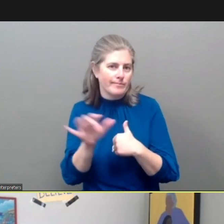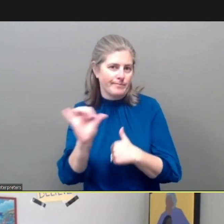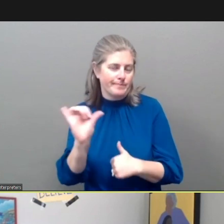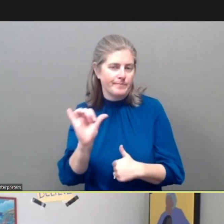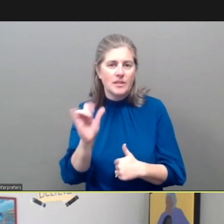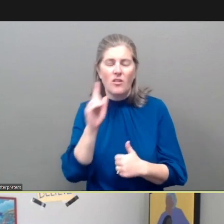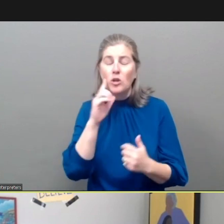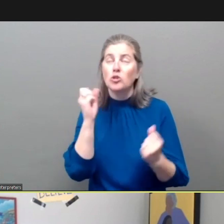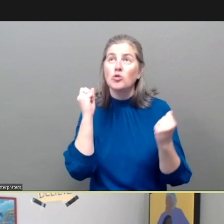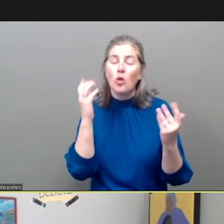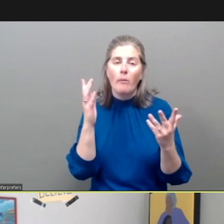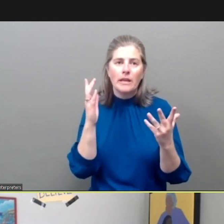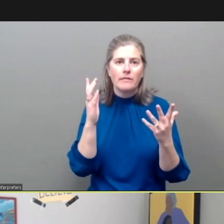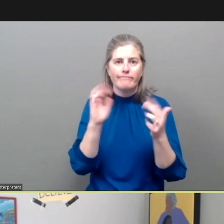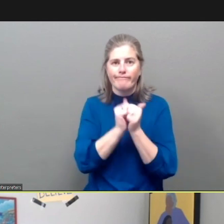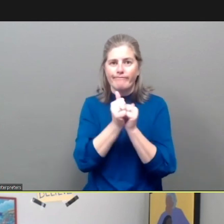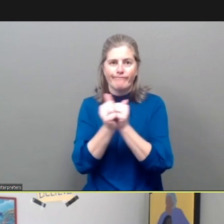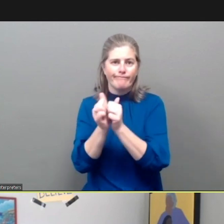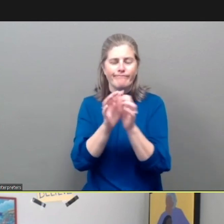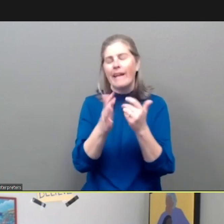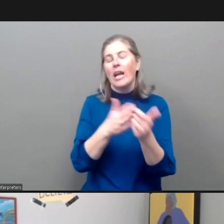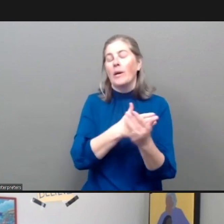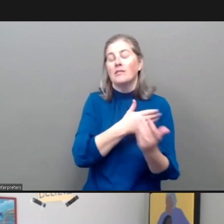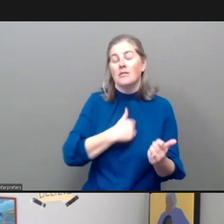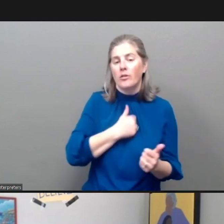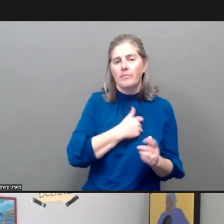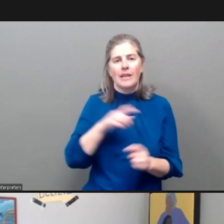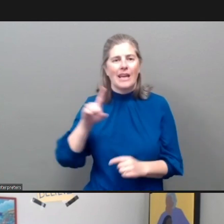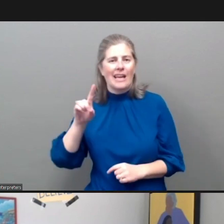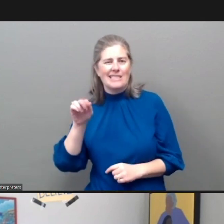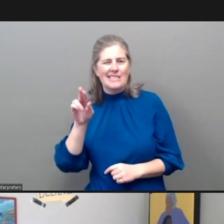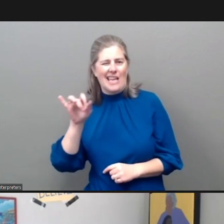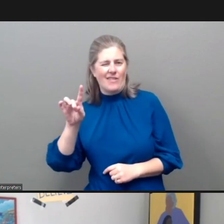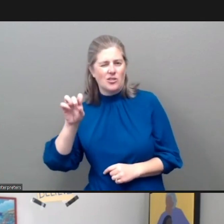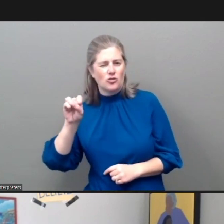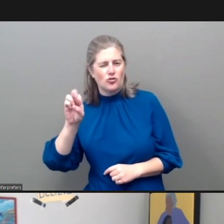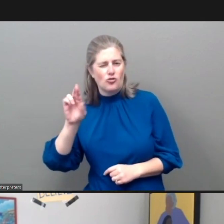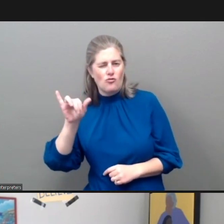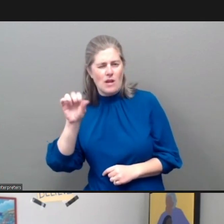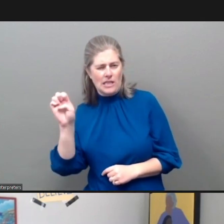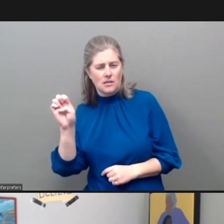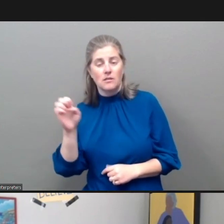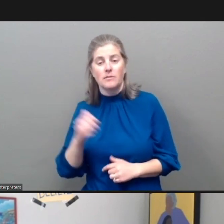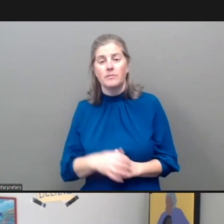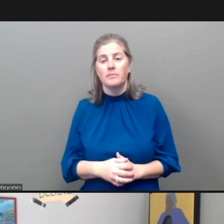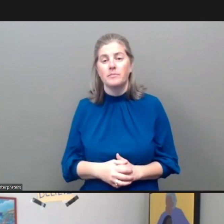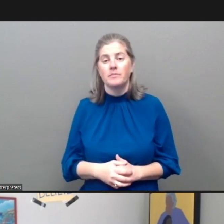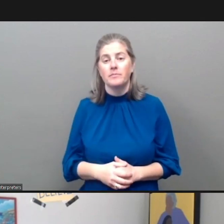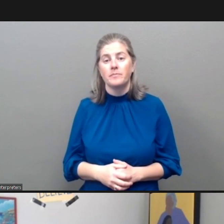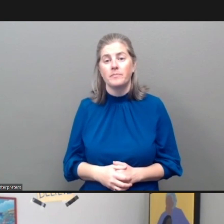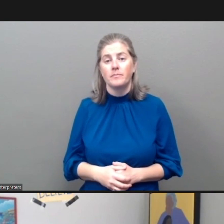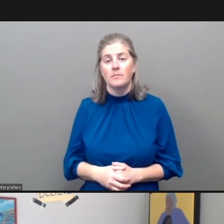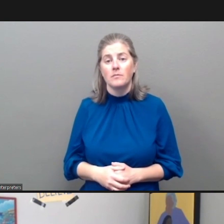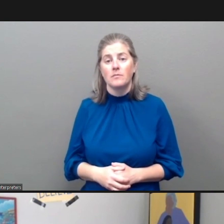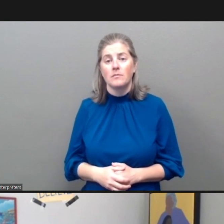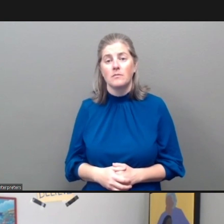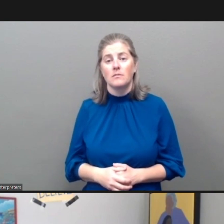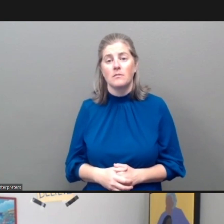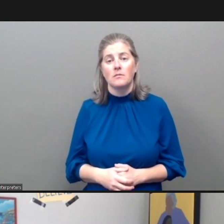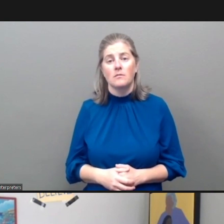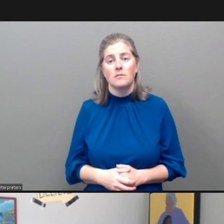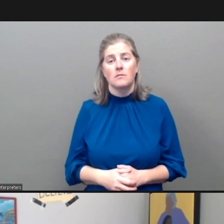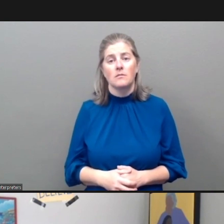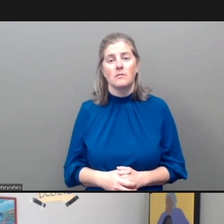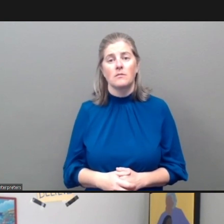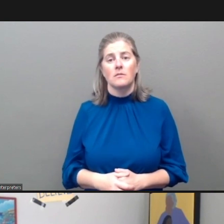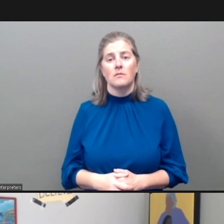so many competing demands. Anyways, David. I was going to say too, I think where we want to go is for people to get their booster shots where they